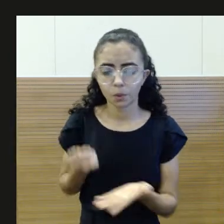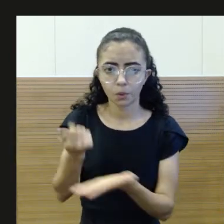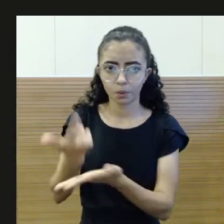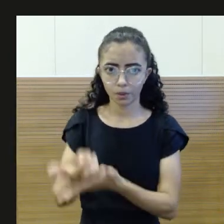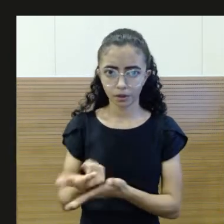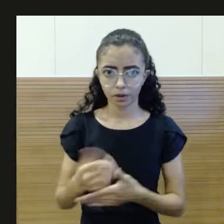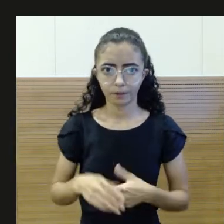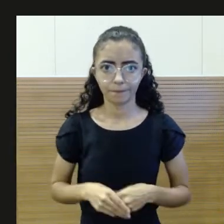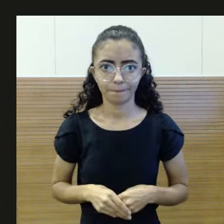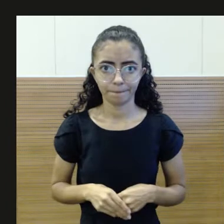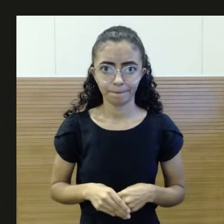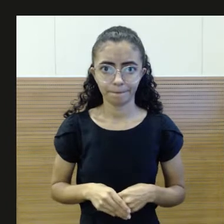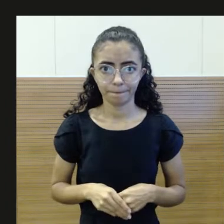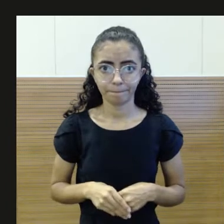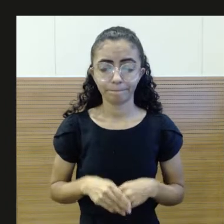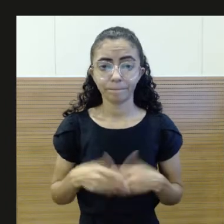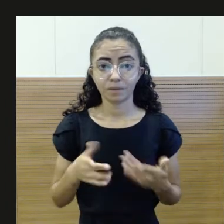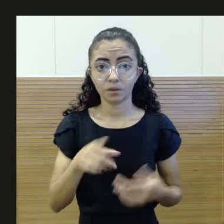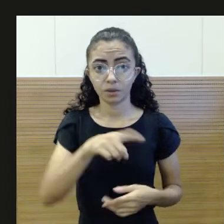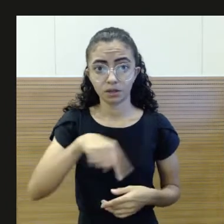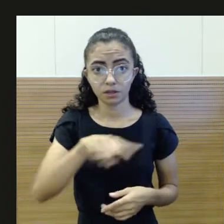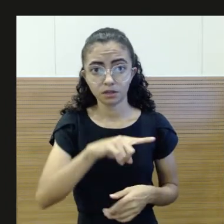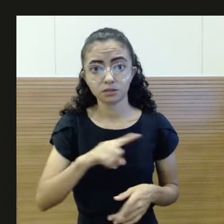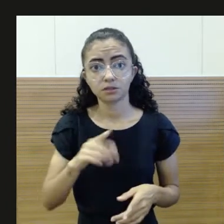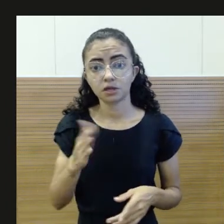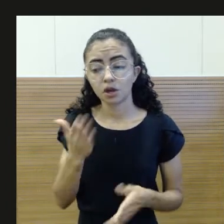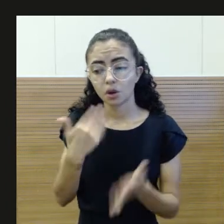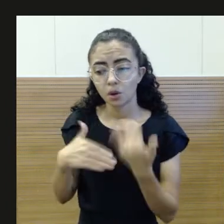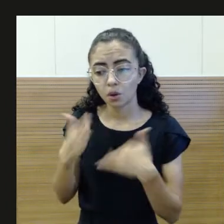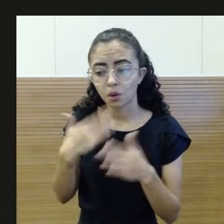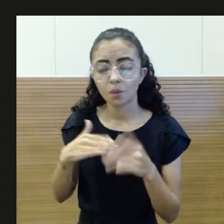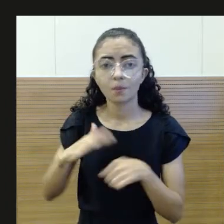specifically sugary beverages,